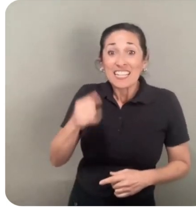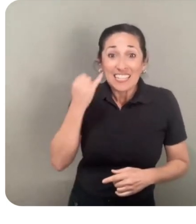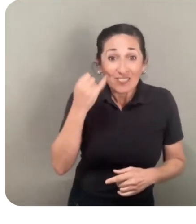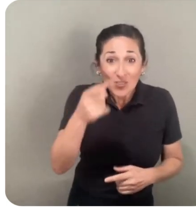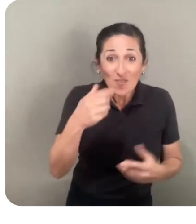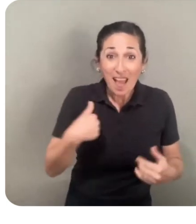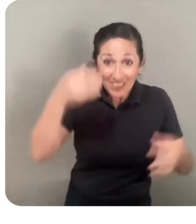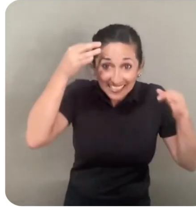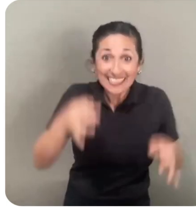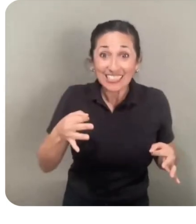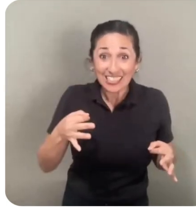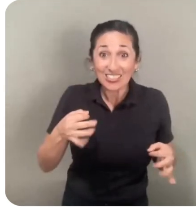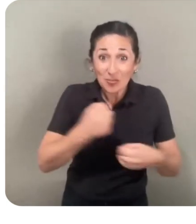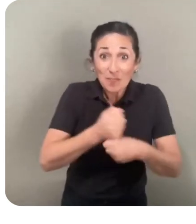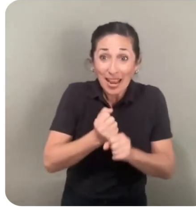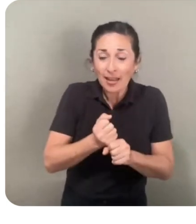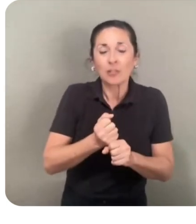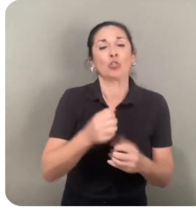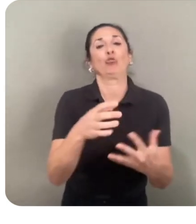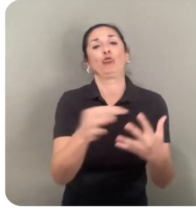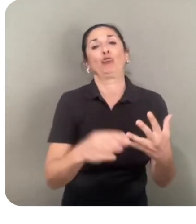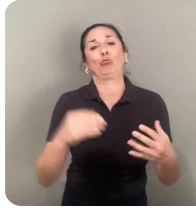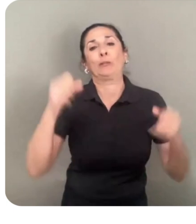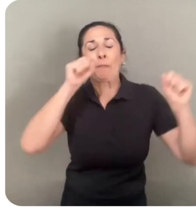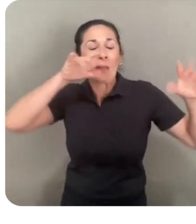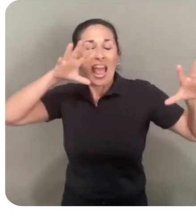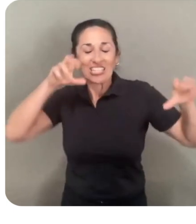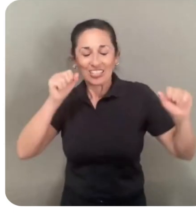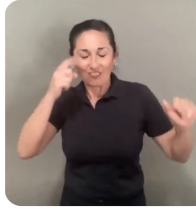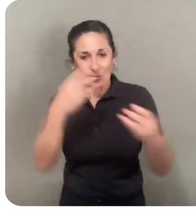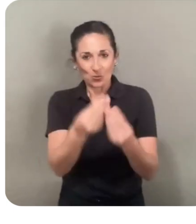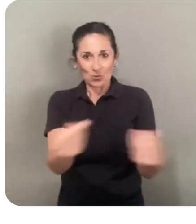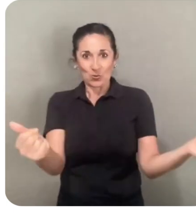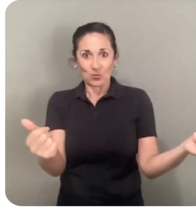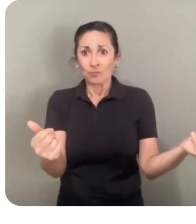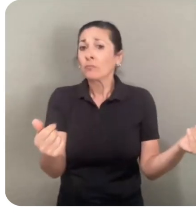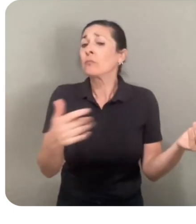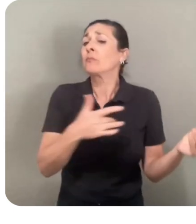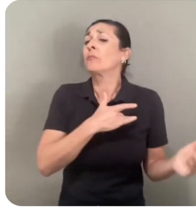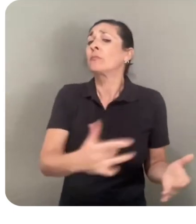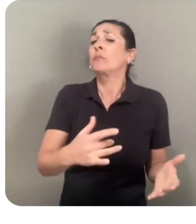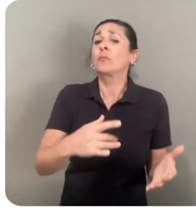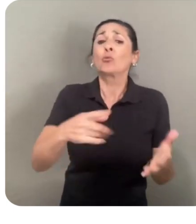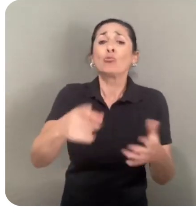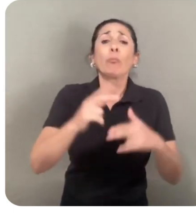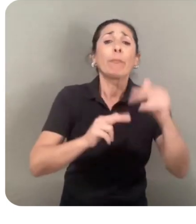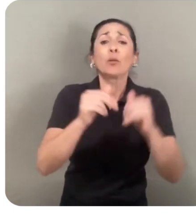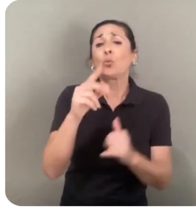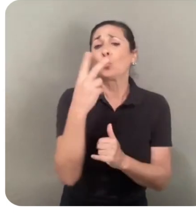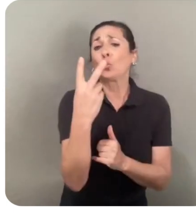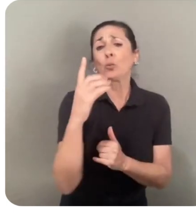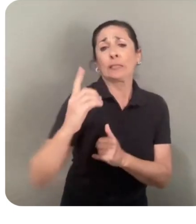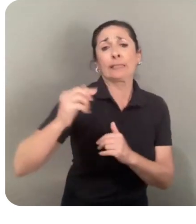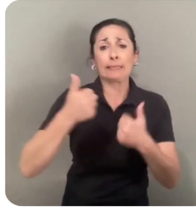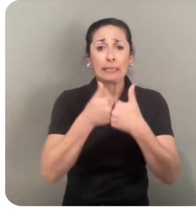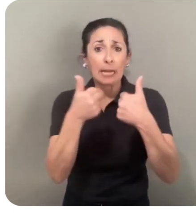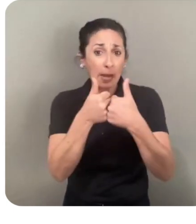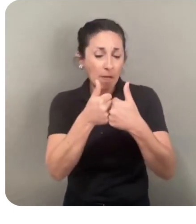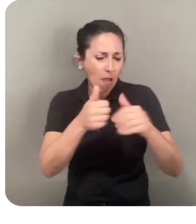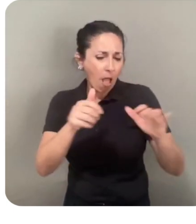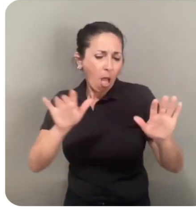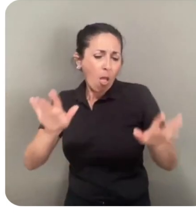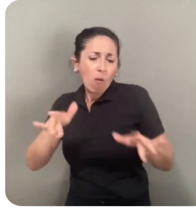make, choose magic as the solution. Usually, when you build a 2D game, polish comes at the